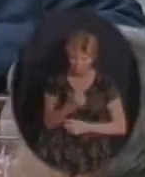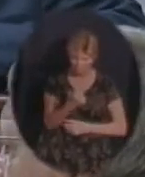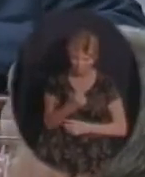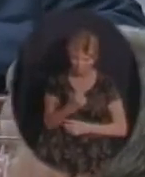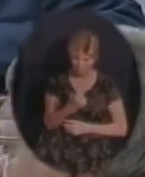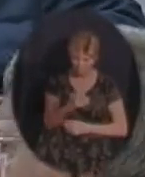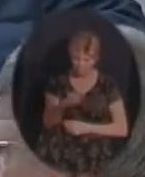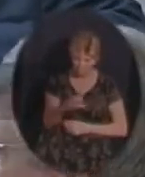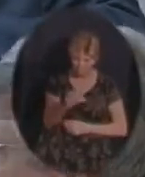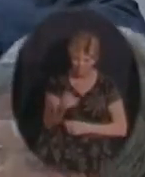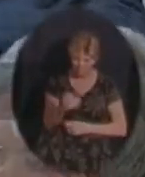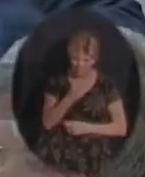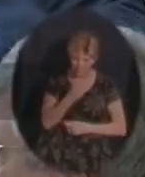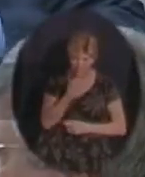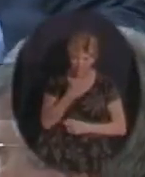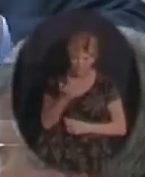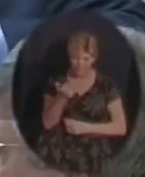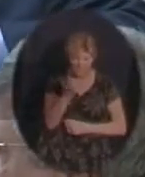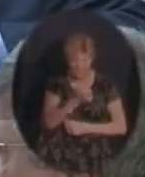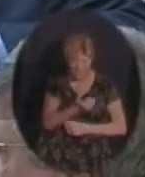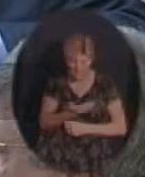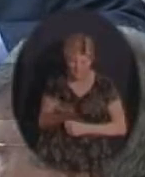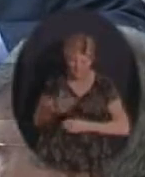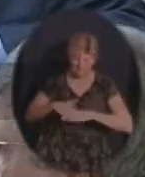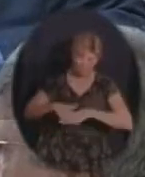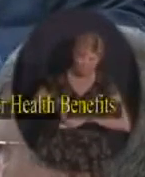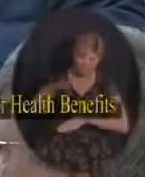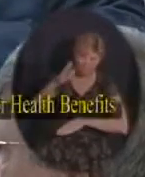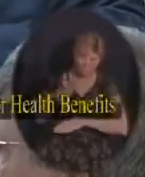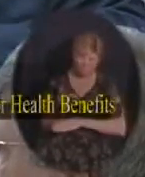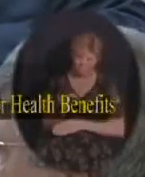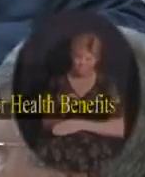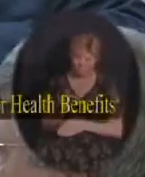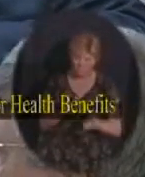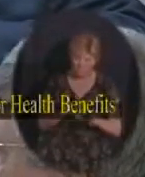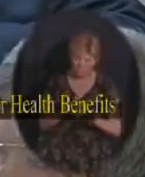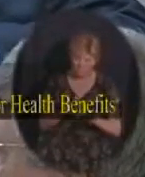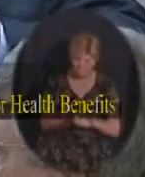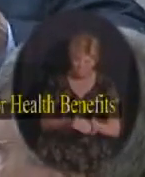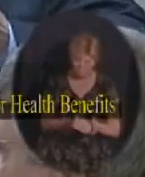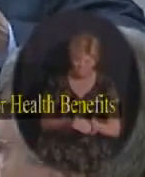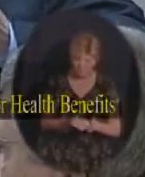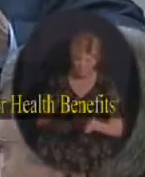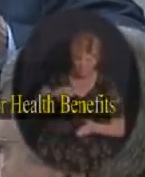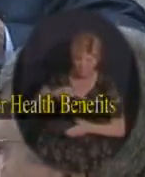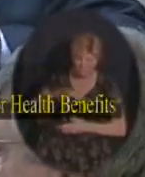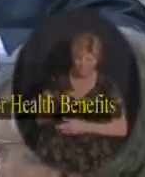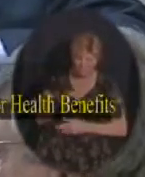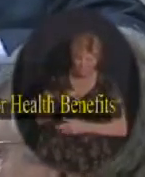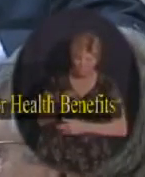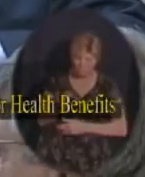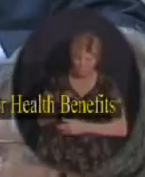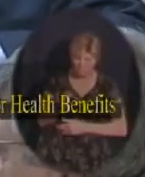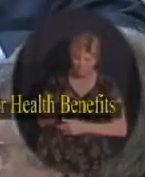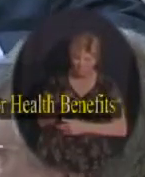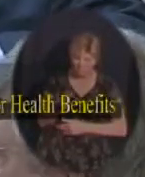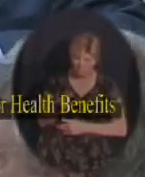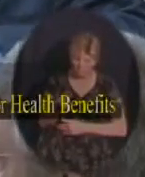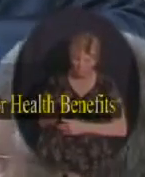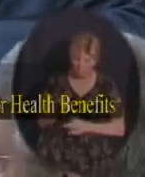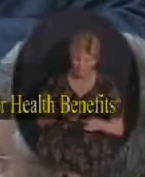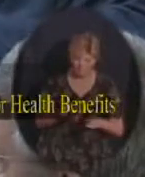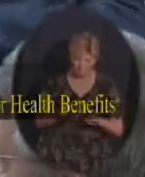$15 million in premium, there is no bonus. So in other words, and you're at 17 million, I understand, in the health benefit